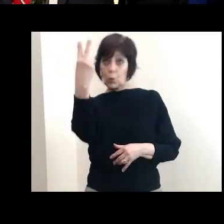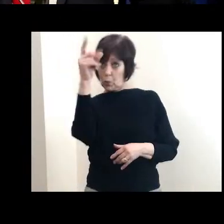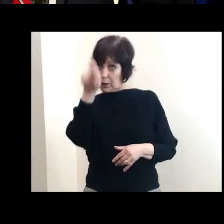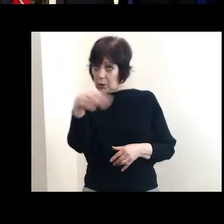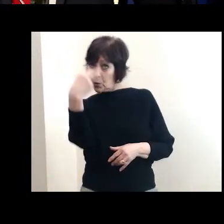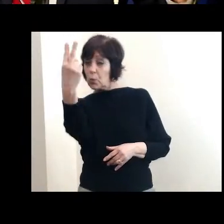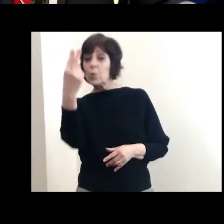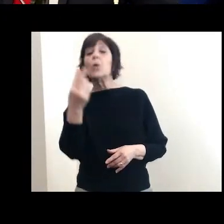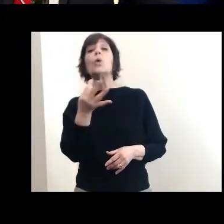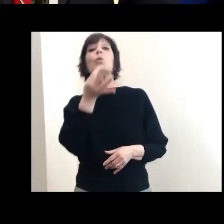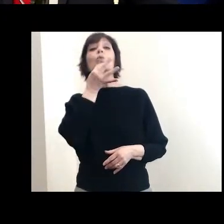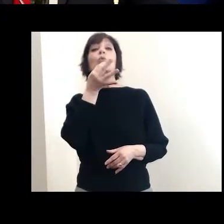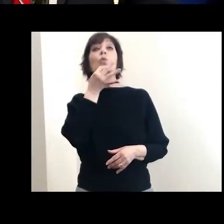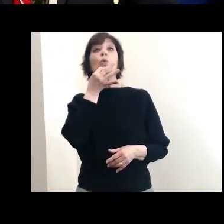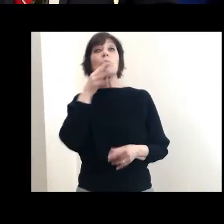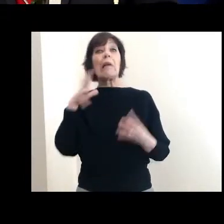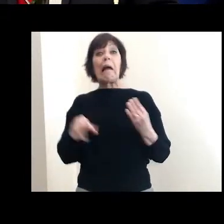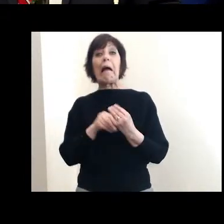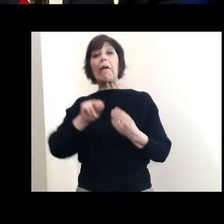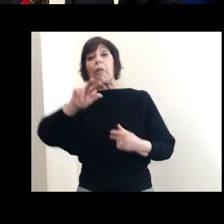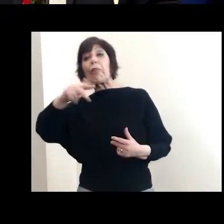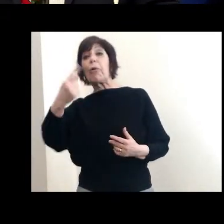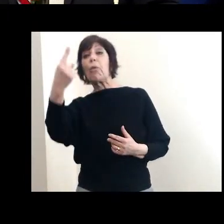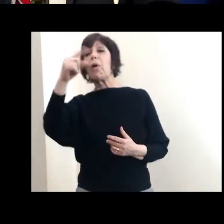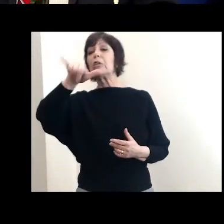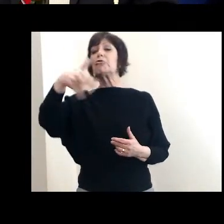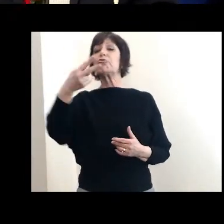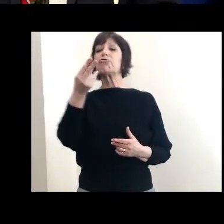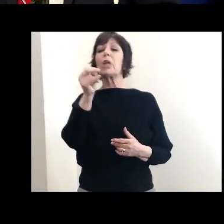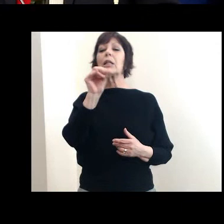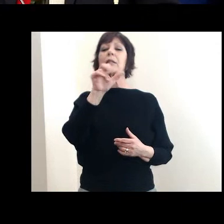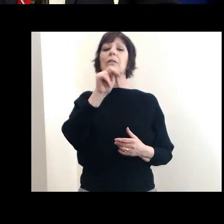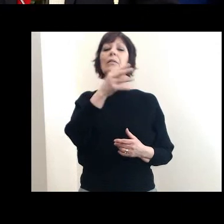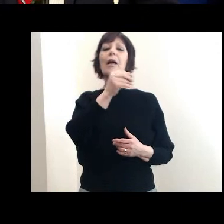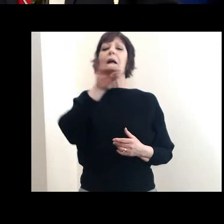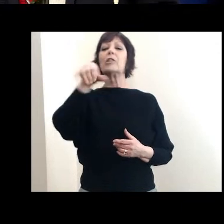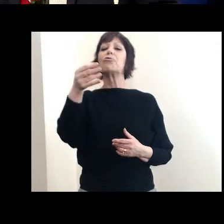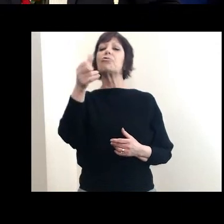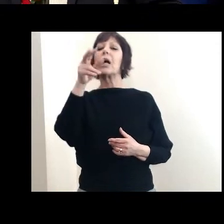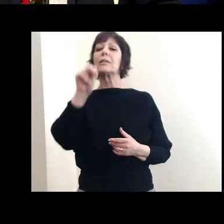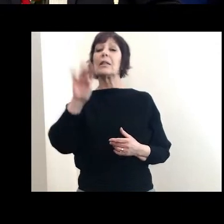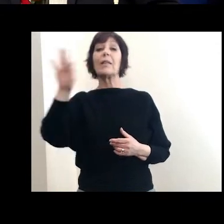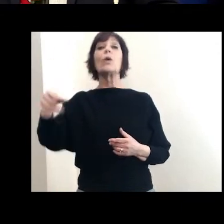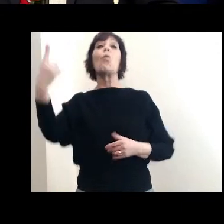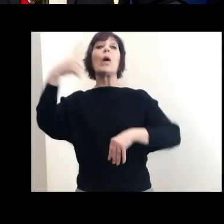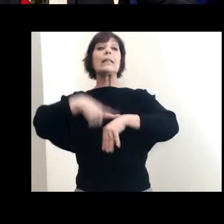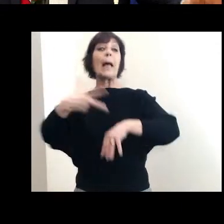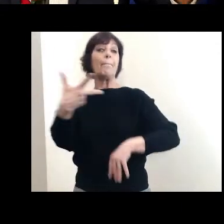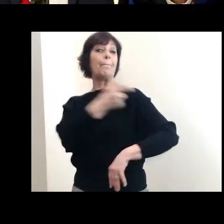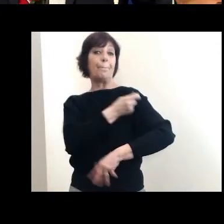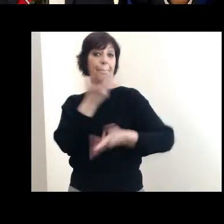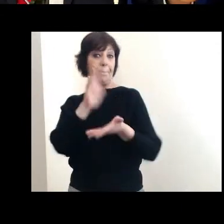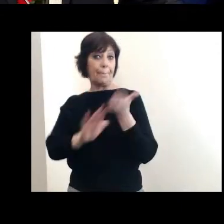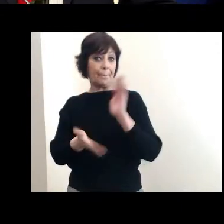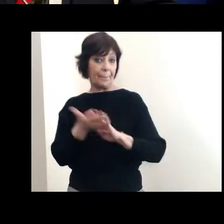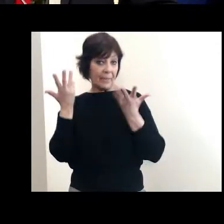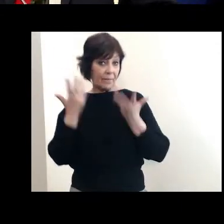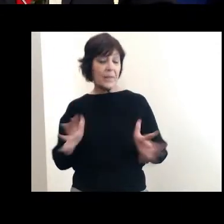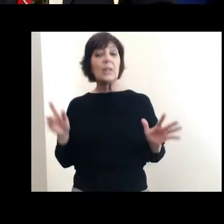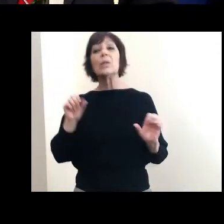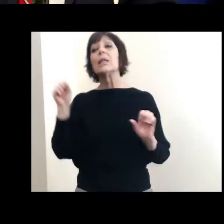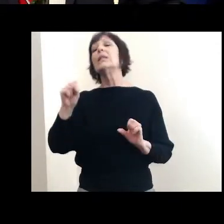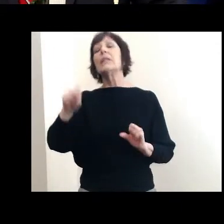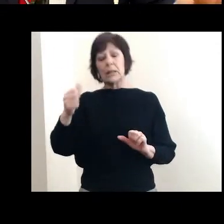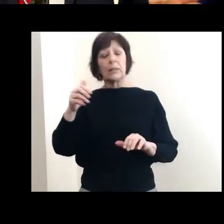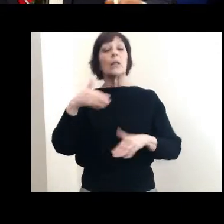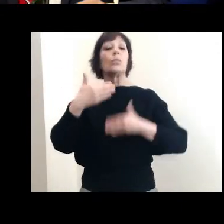very soon we believe Johnson & Johnson will get their dose approved, and that's a 1-dose vaccination. So as slow as the process has